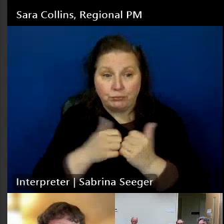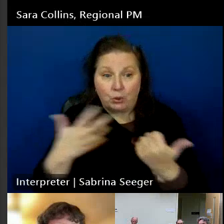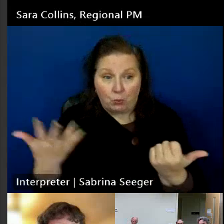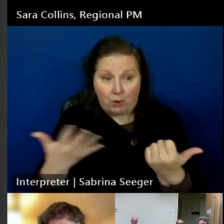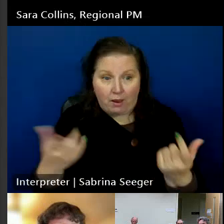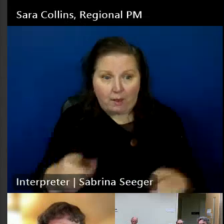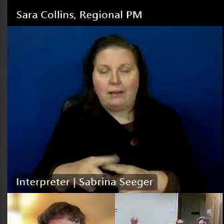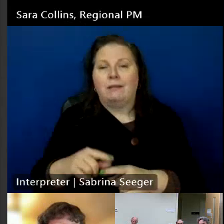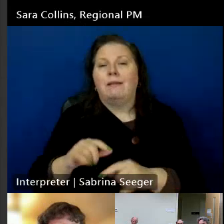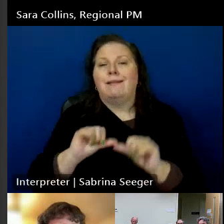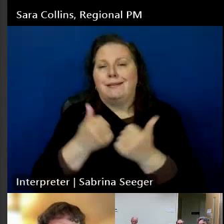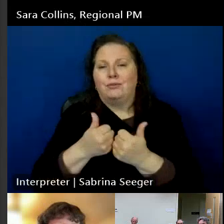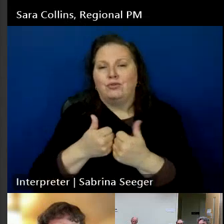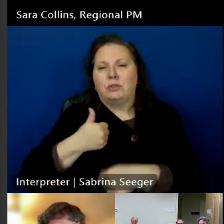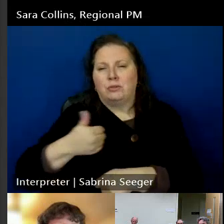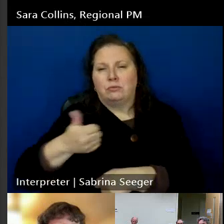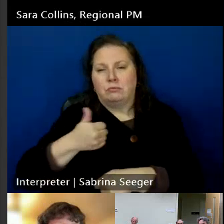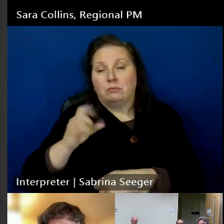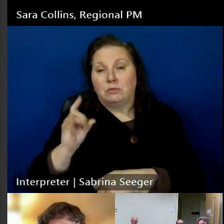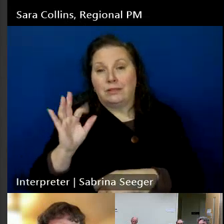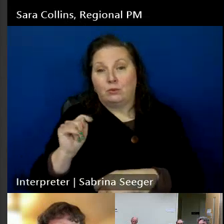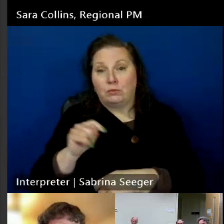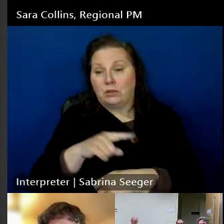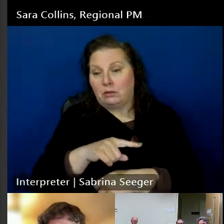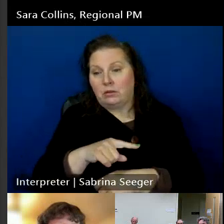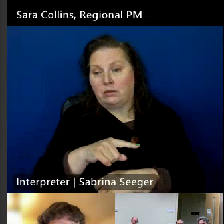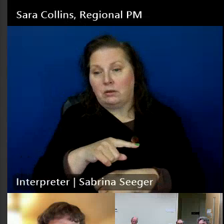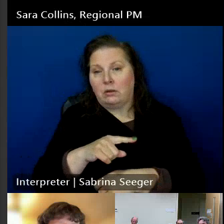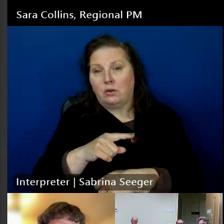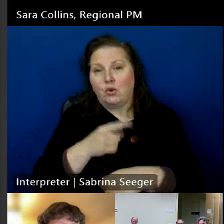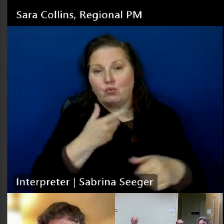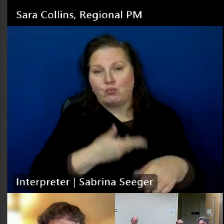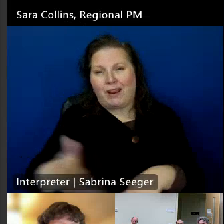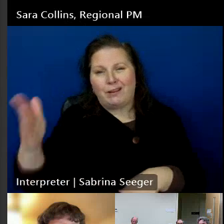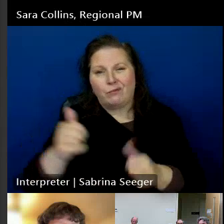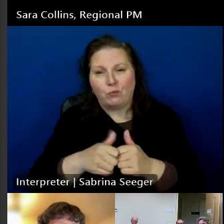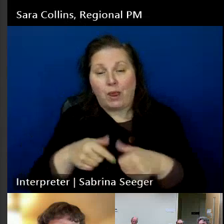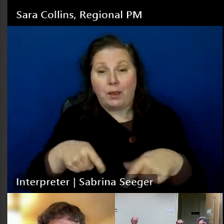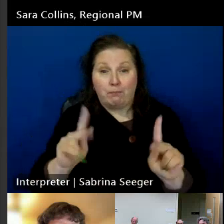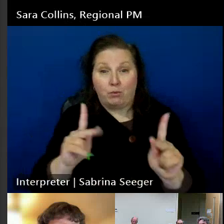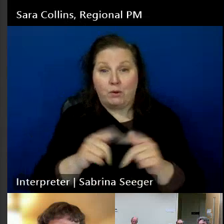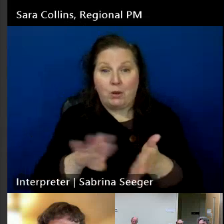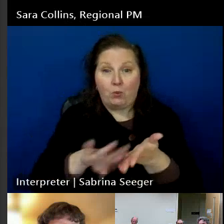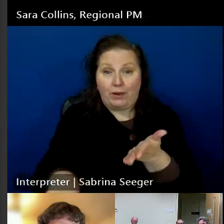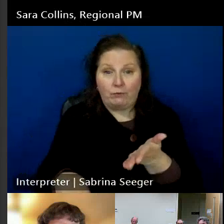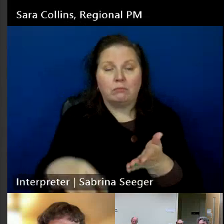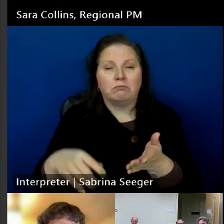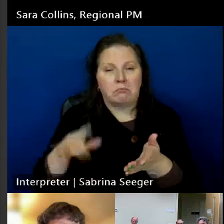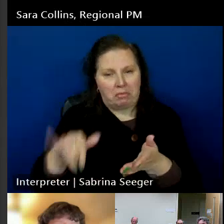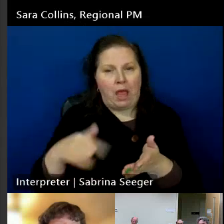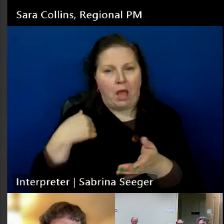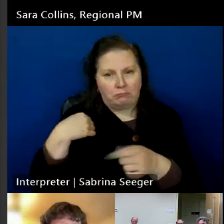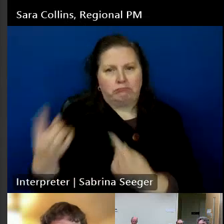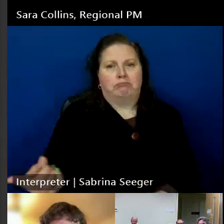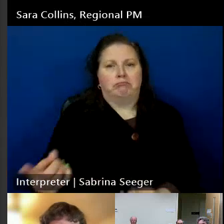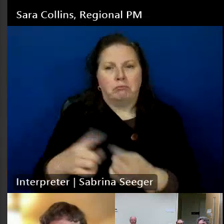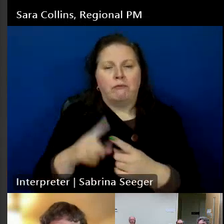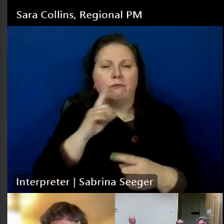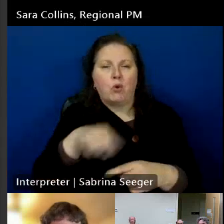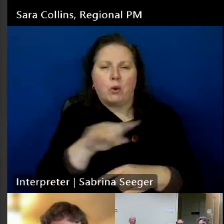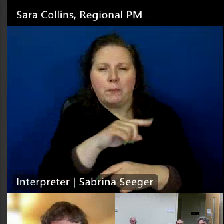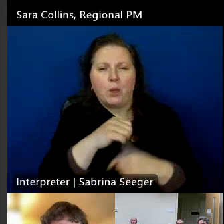of Transportation is no longer issuing right-of-way permit waivers, which they had been doing for a while for infrastructure builders